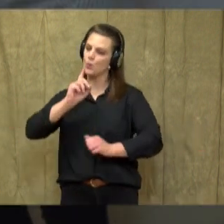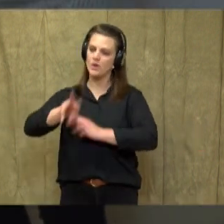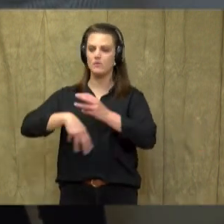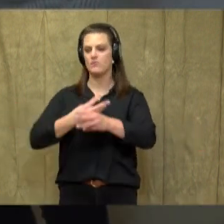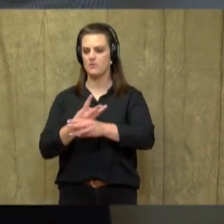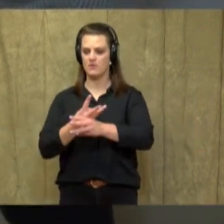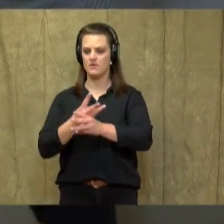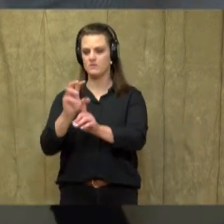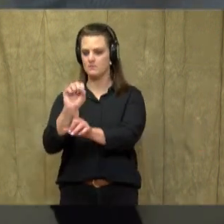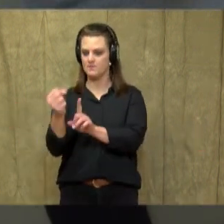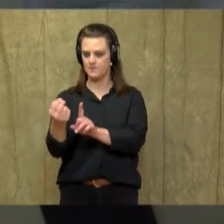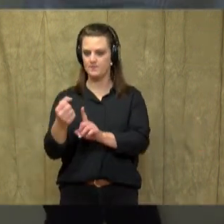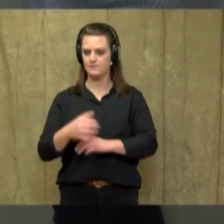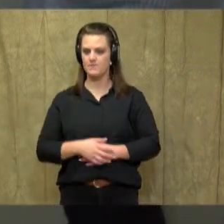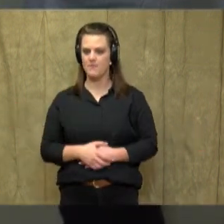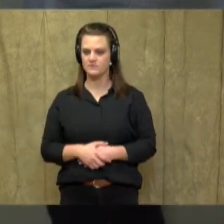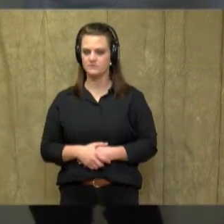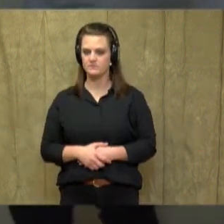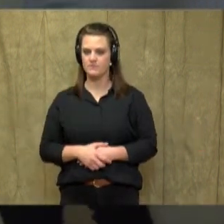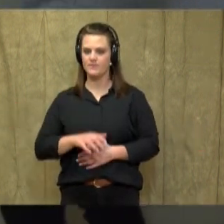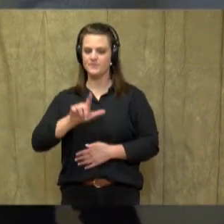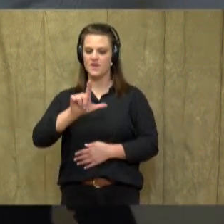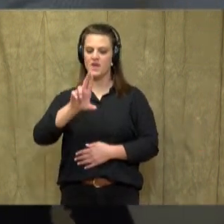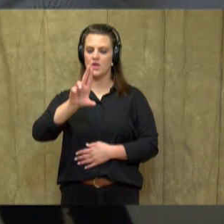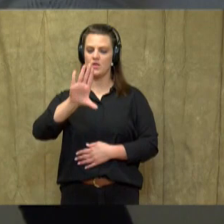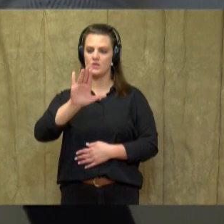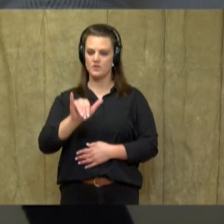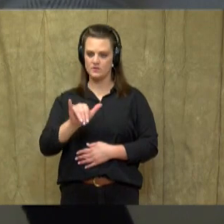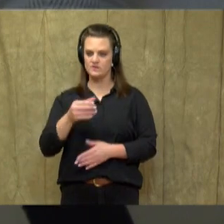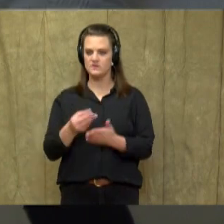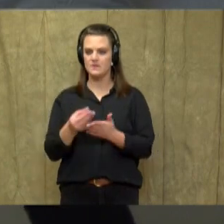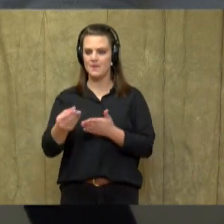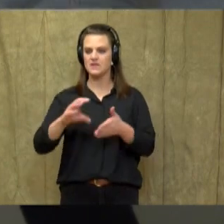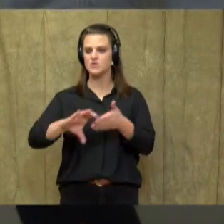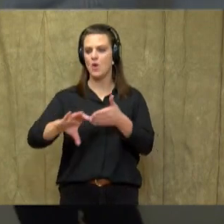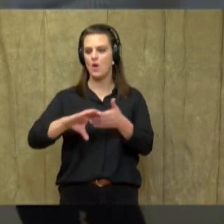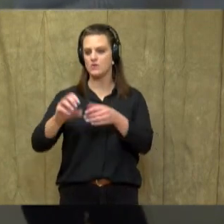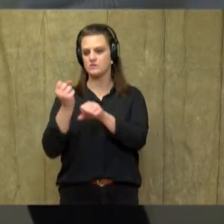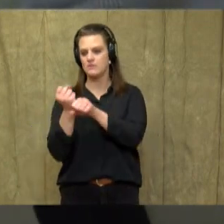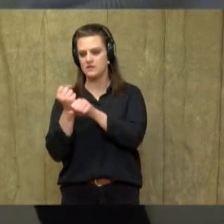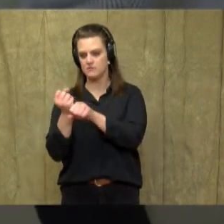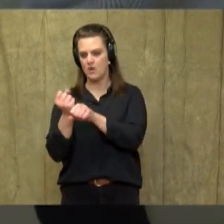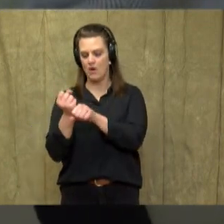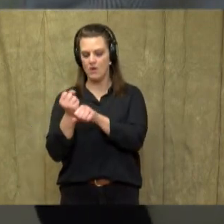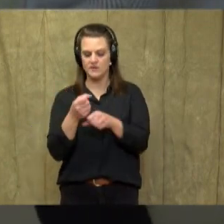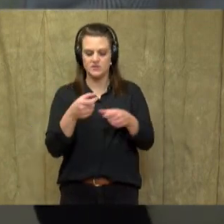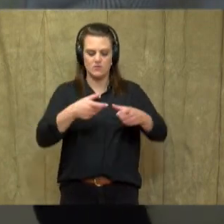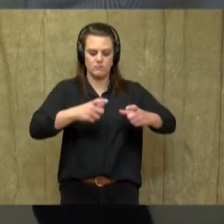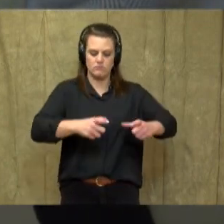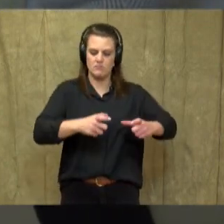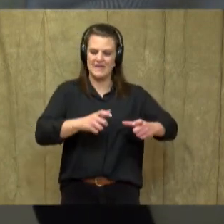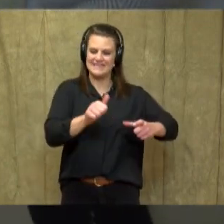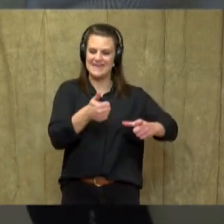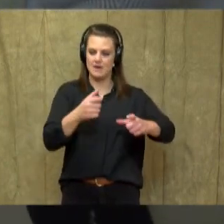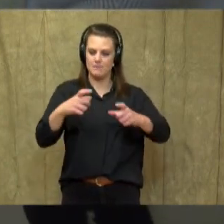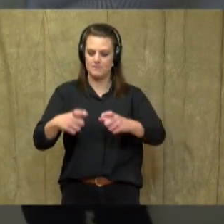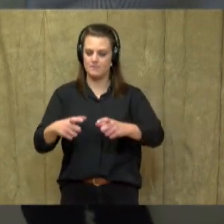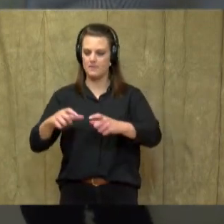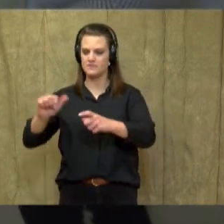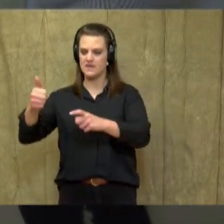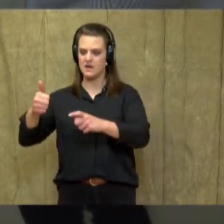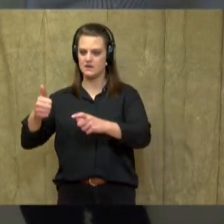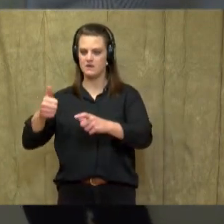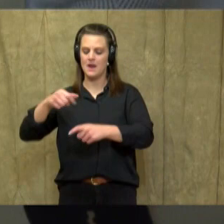okay? This says, Lucy buys baseball cards in packages of 10. So I want you to think of